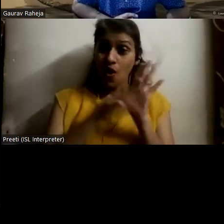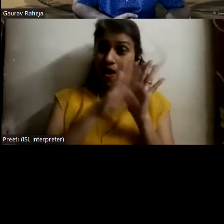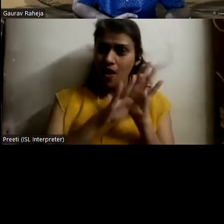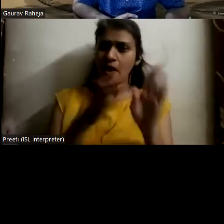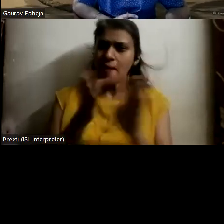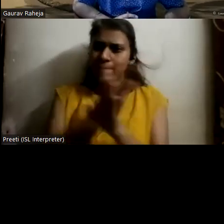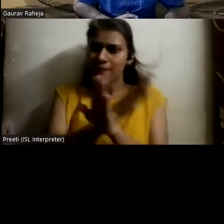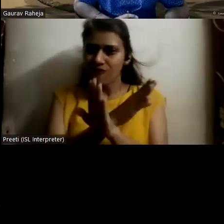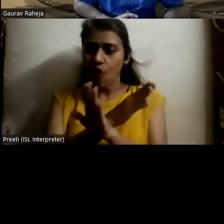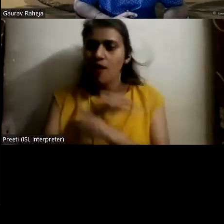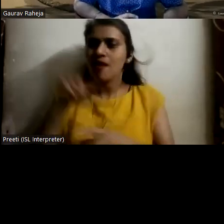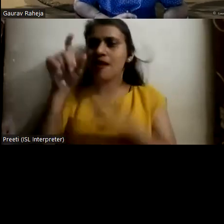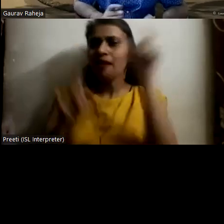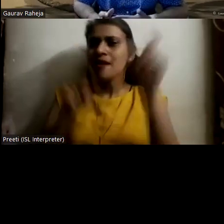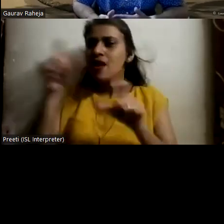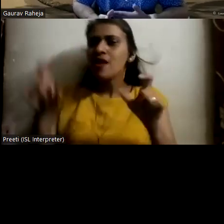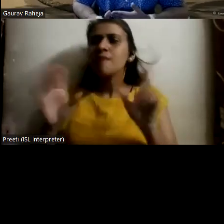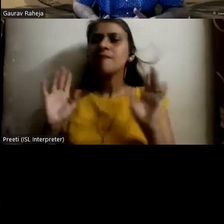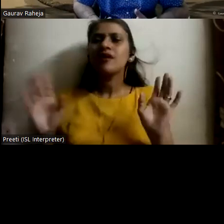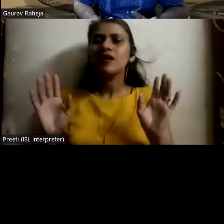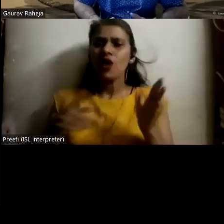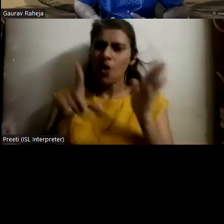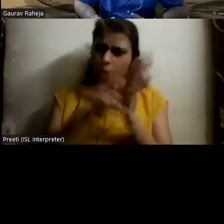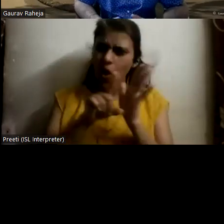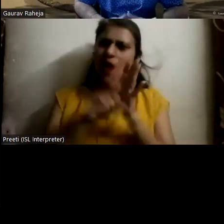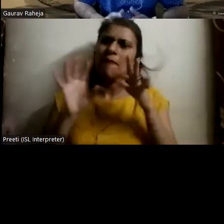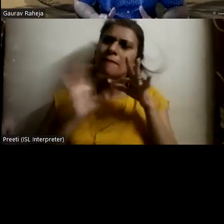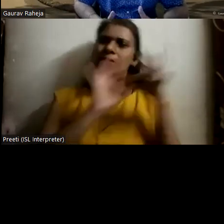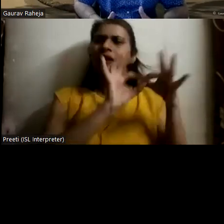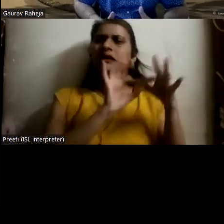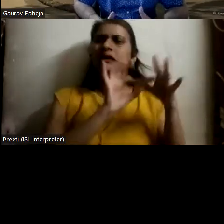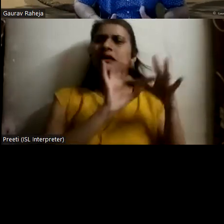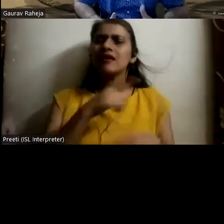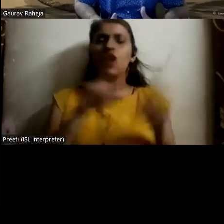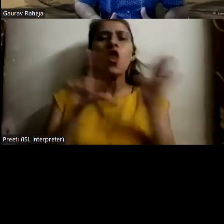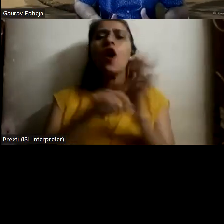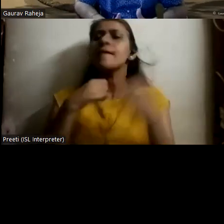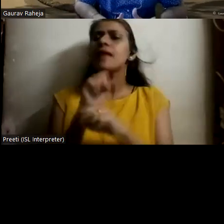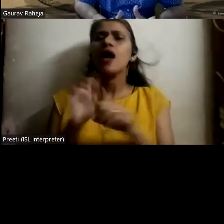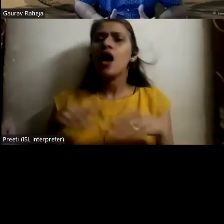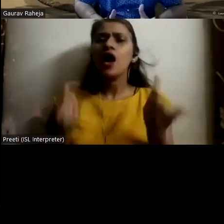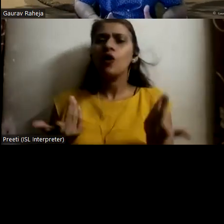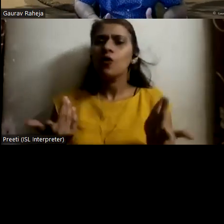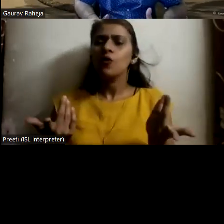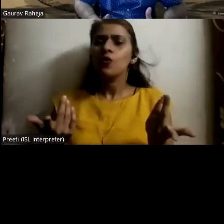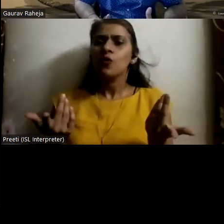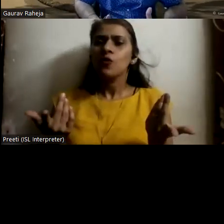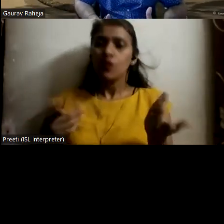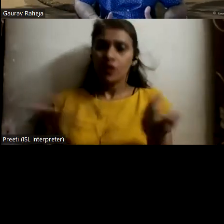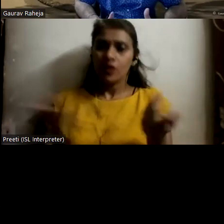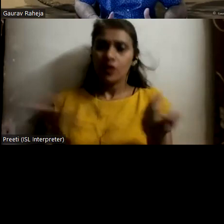it? So every law also needs to be a basis. And the basis is to create a just